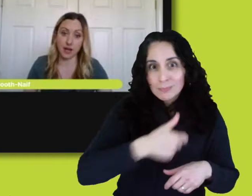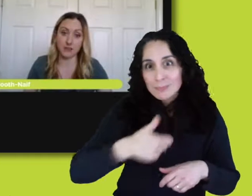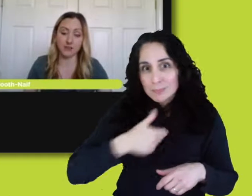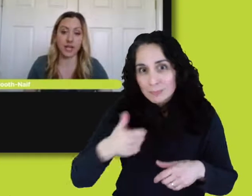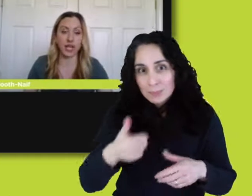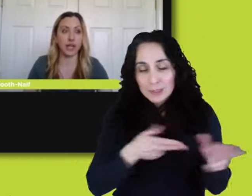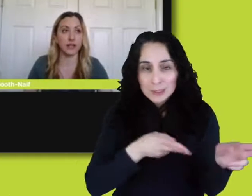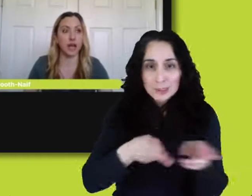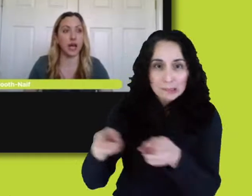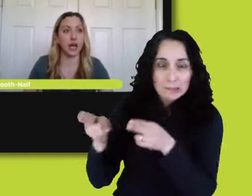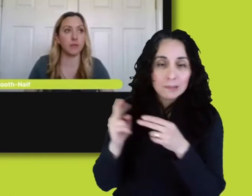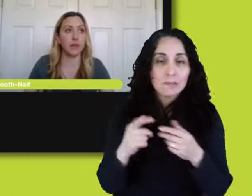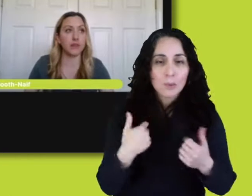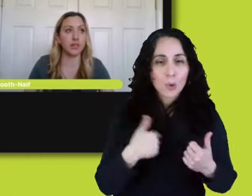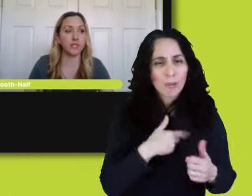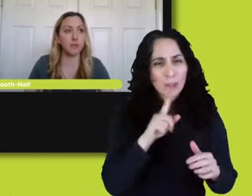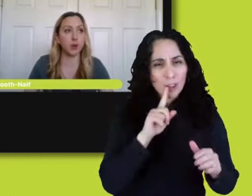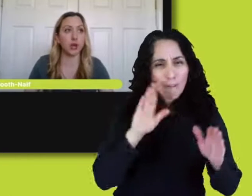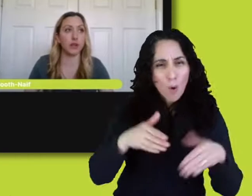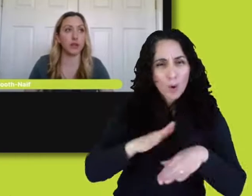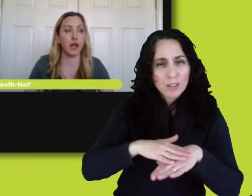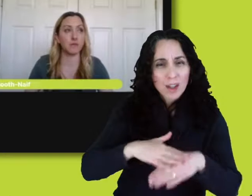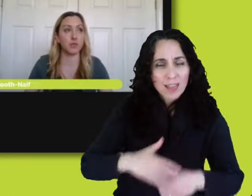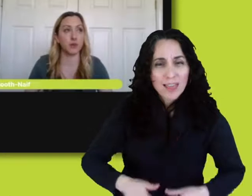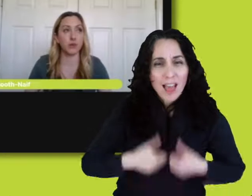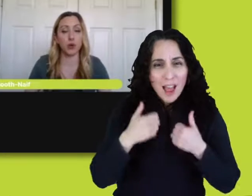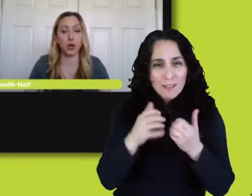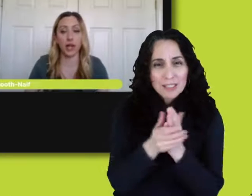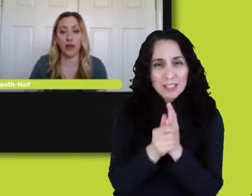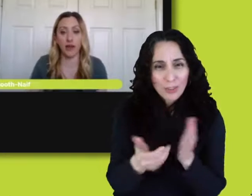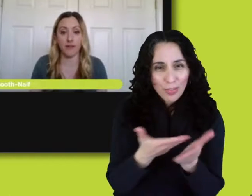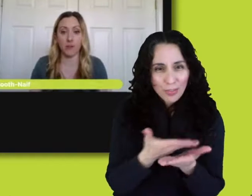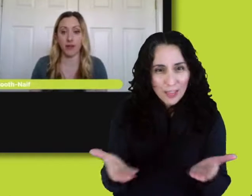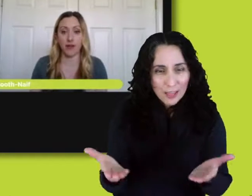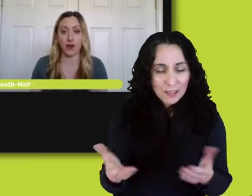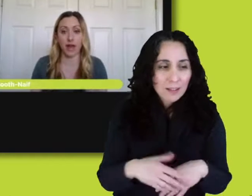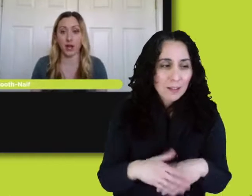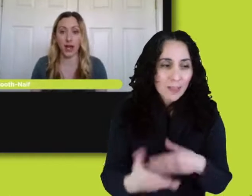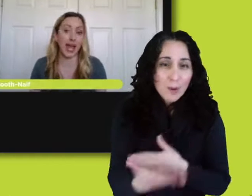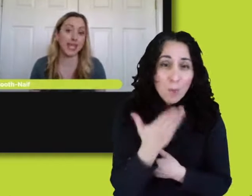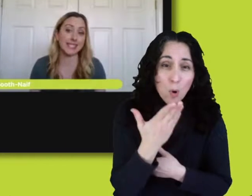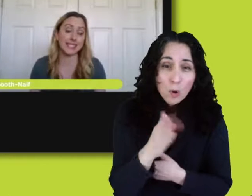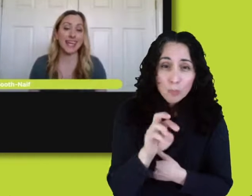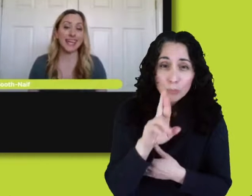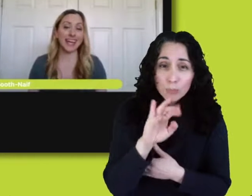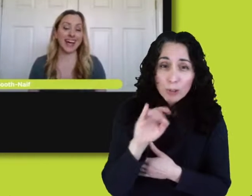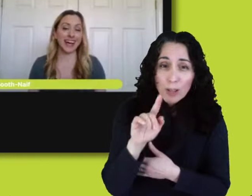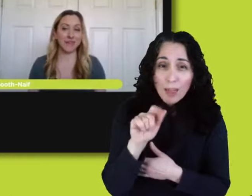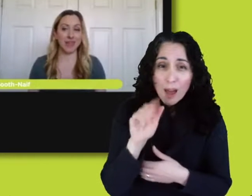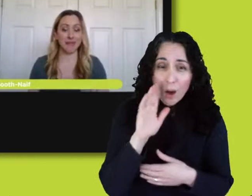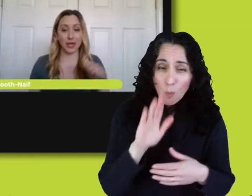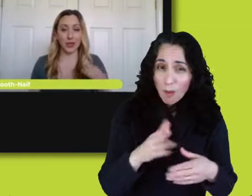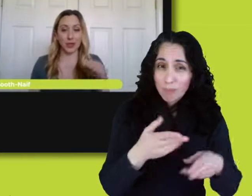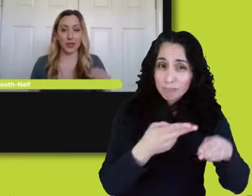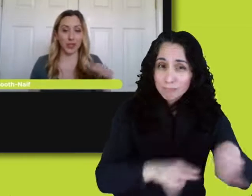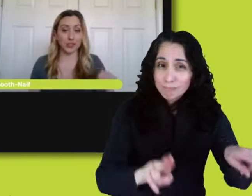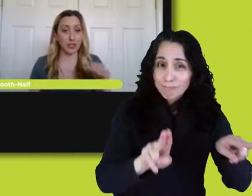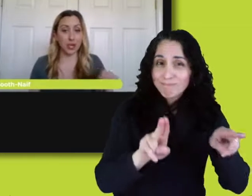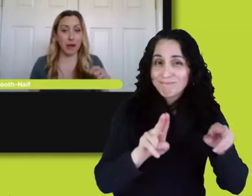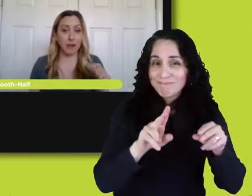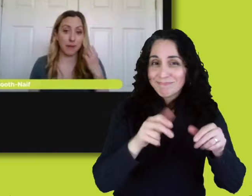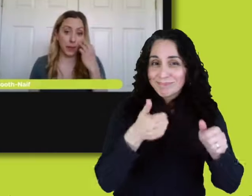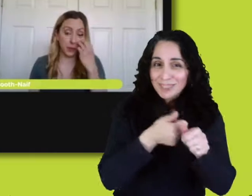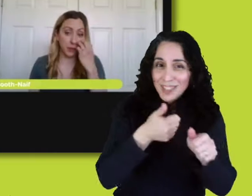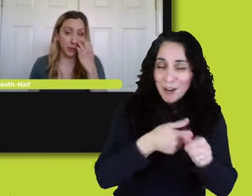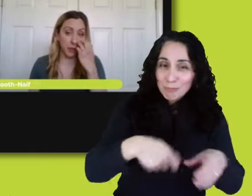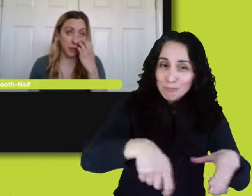skill stuff. And I think that's important. So in the morning, I'll have Briella crack her eggs and make her own,